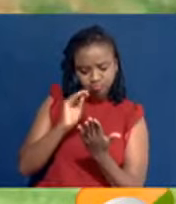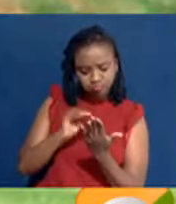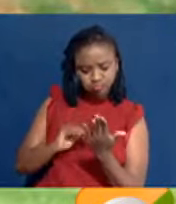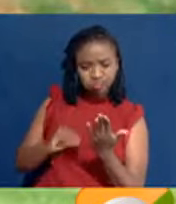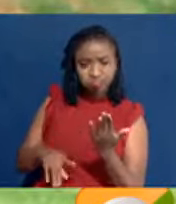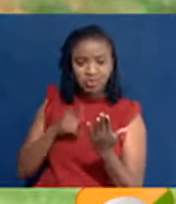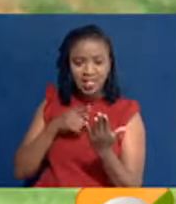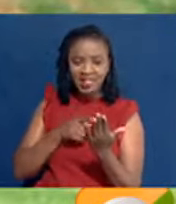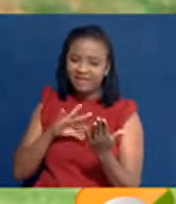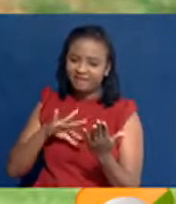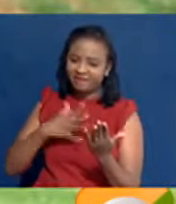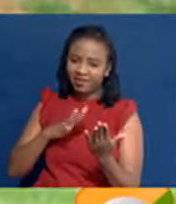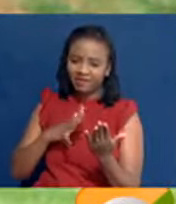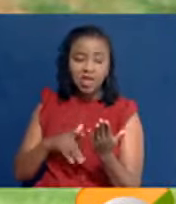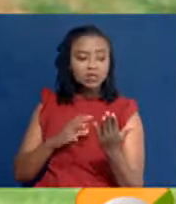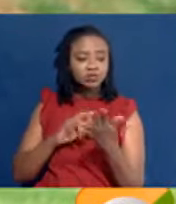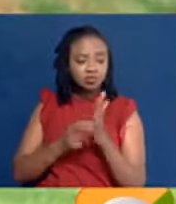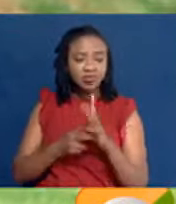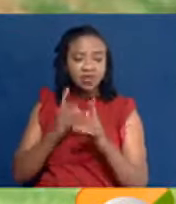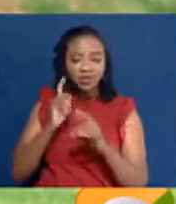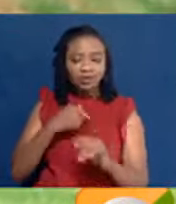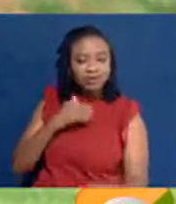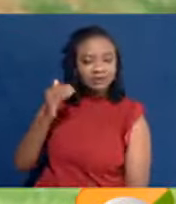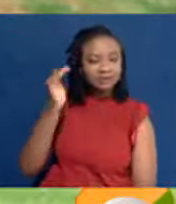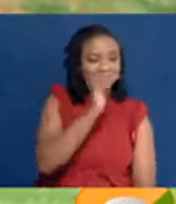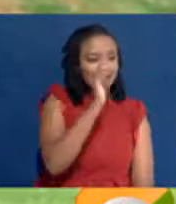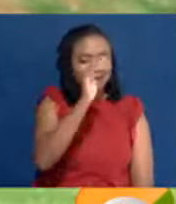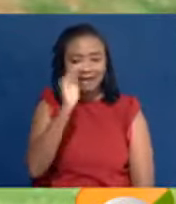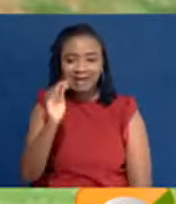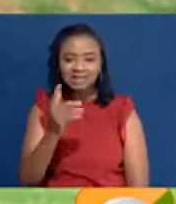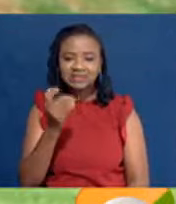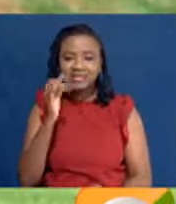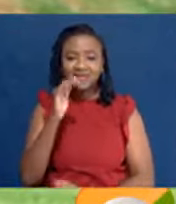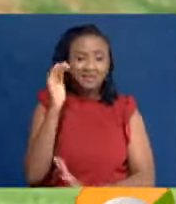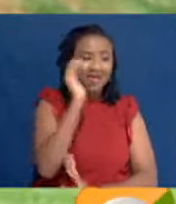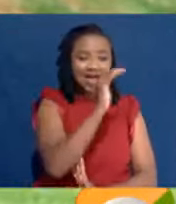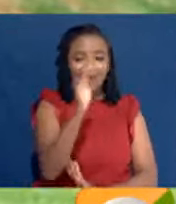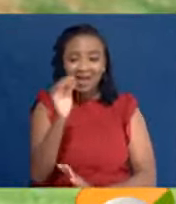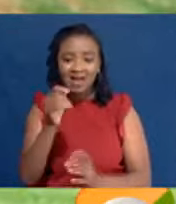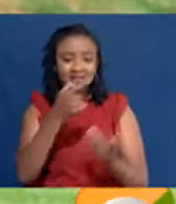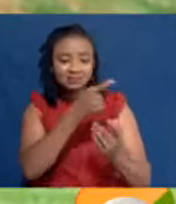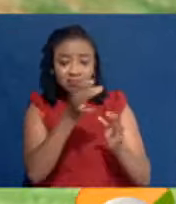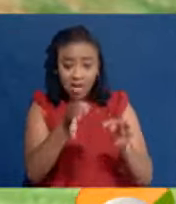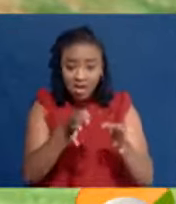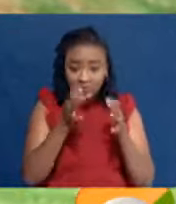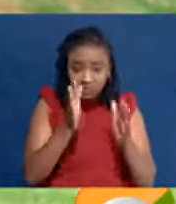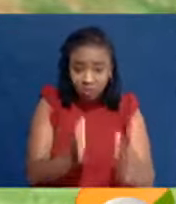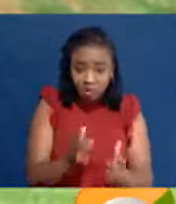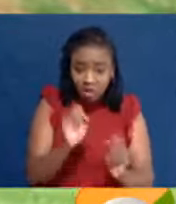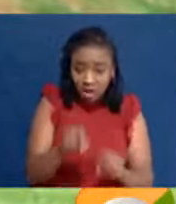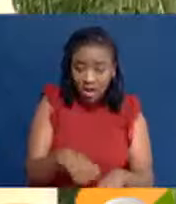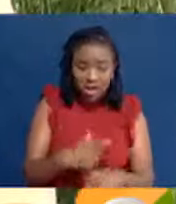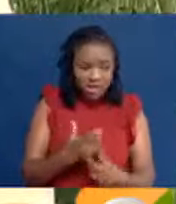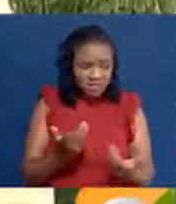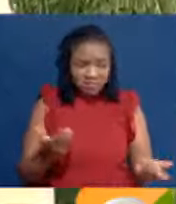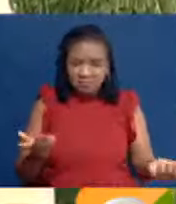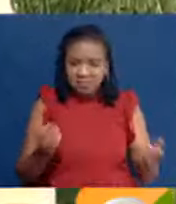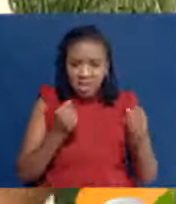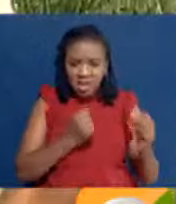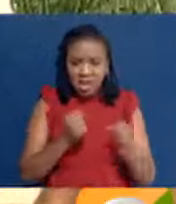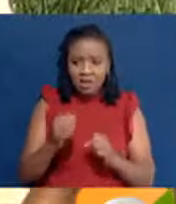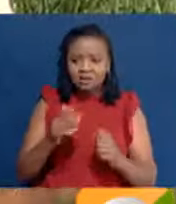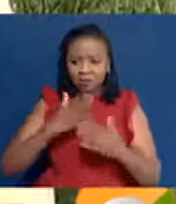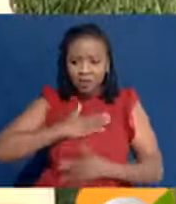structures are lacking. We don't have. So what you gonna do if I'm not meeting my obligations? That's where we have a lot more work.